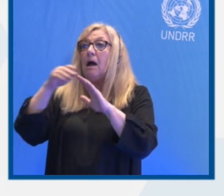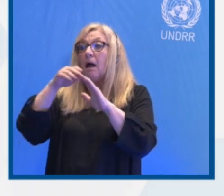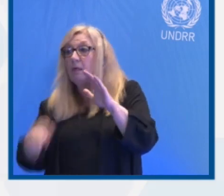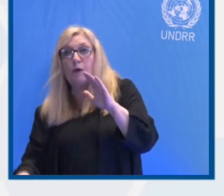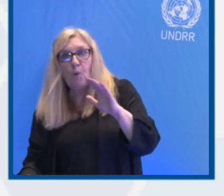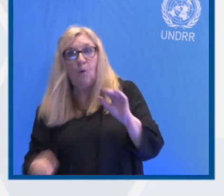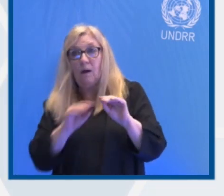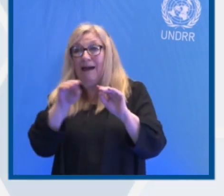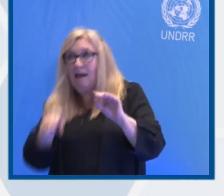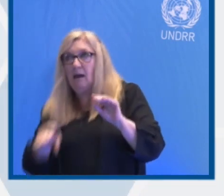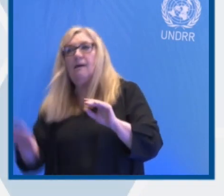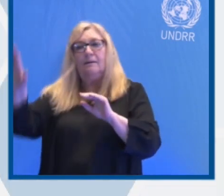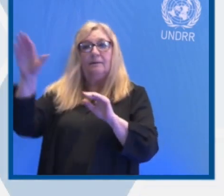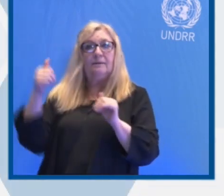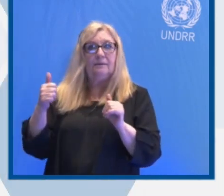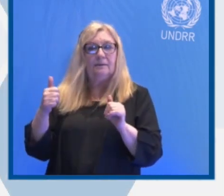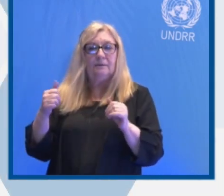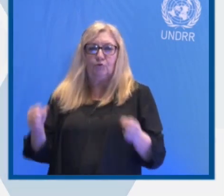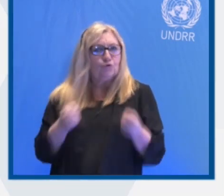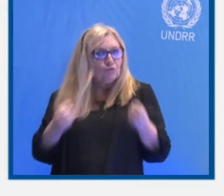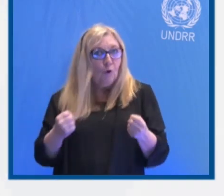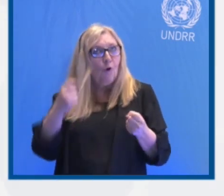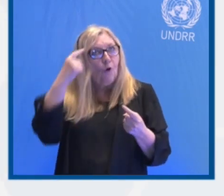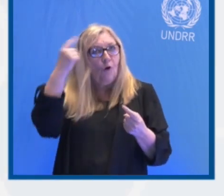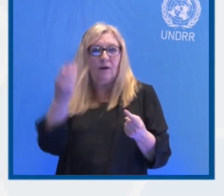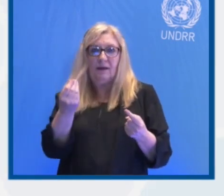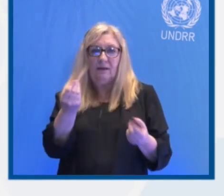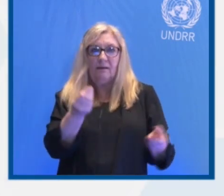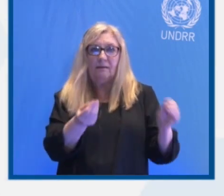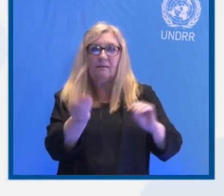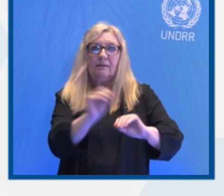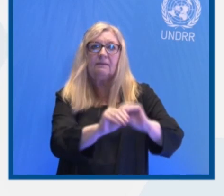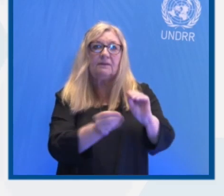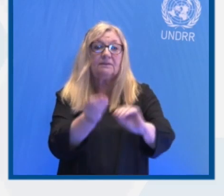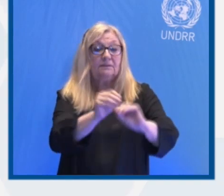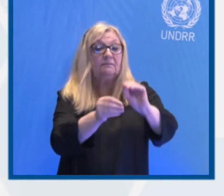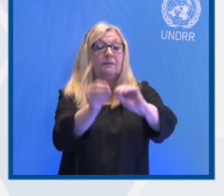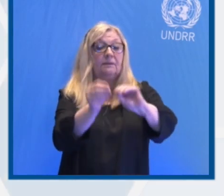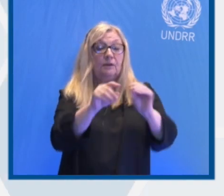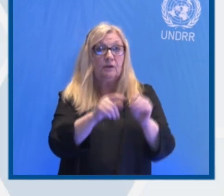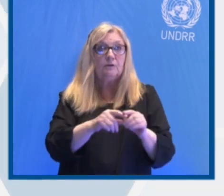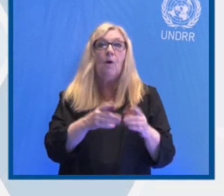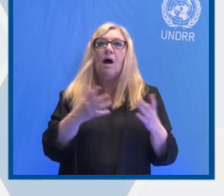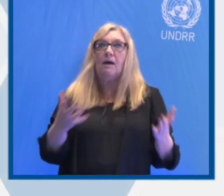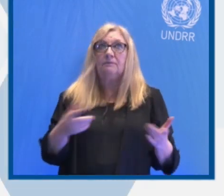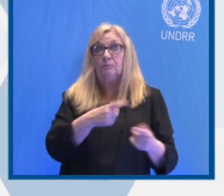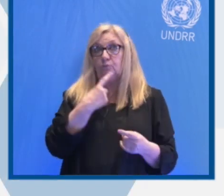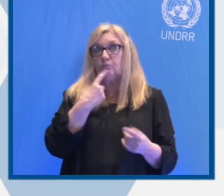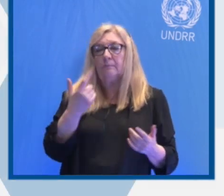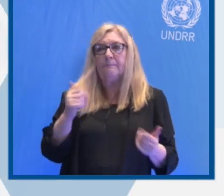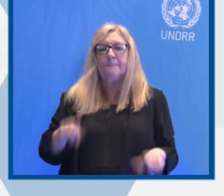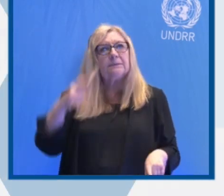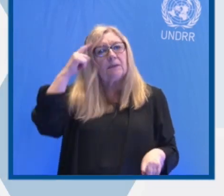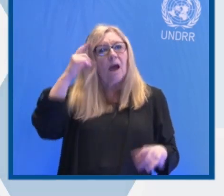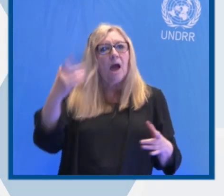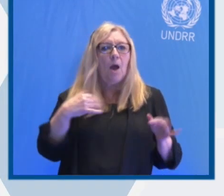then case for investments become even bigger. The need for measuring gains in resiliency, how do we ensure that